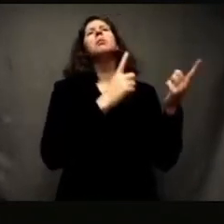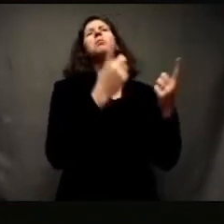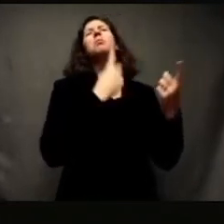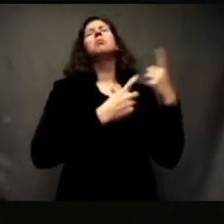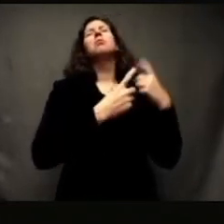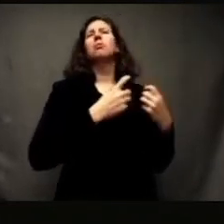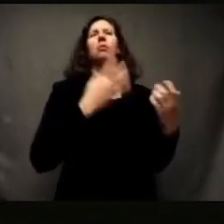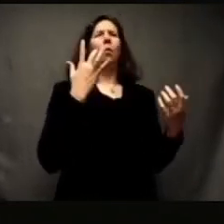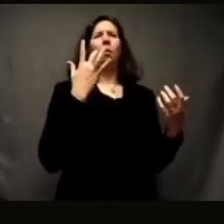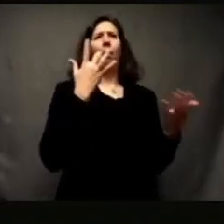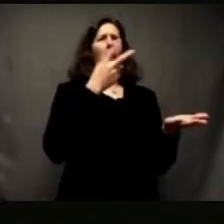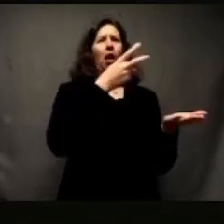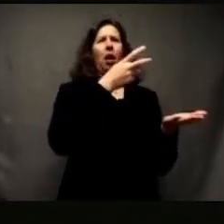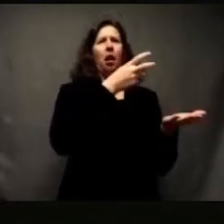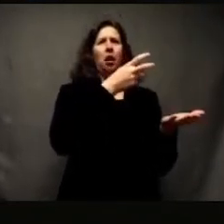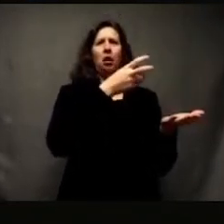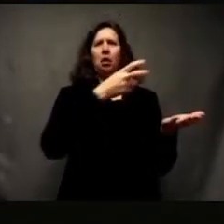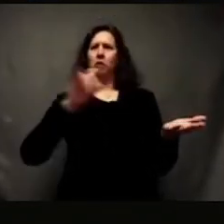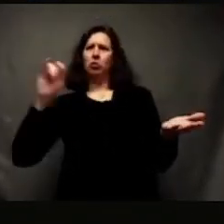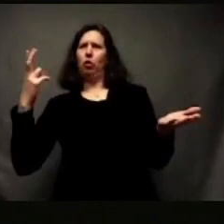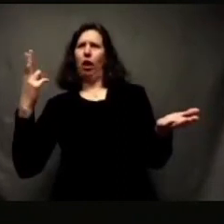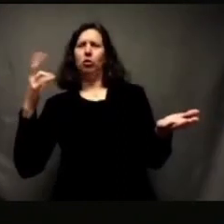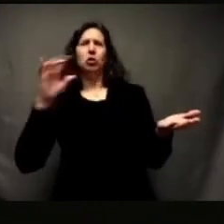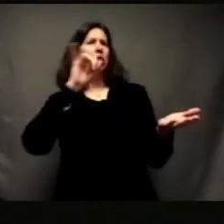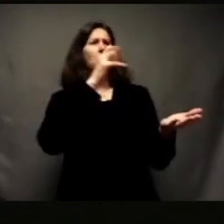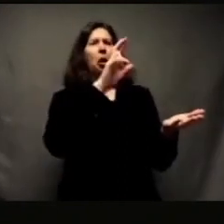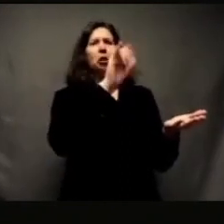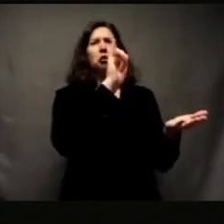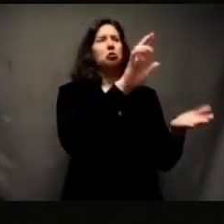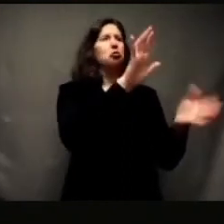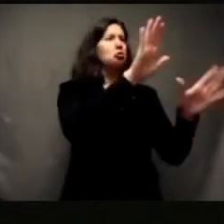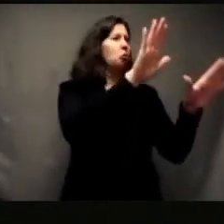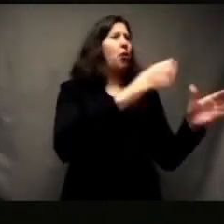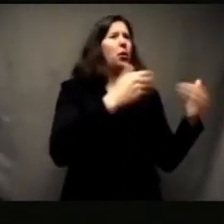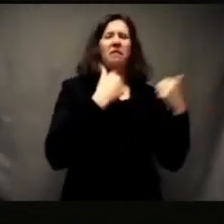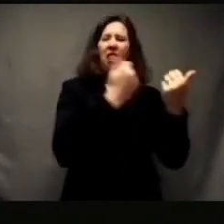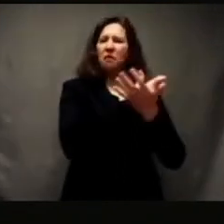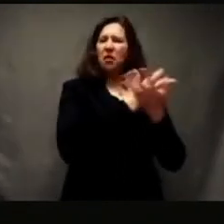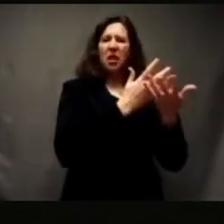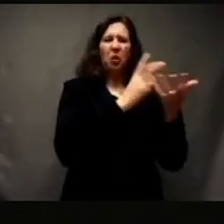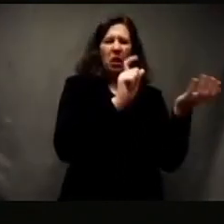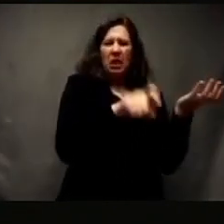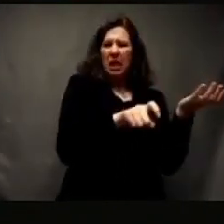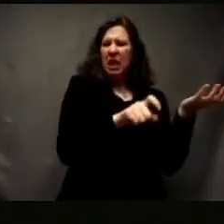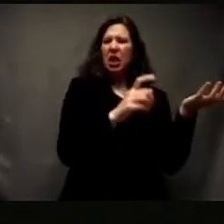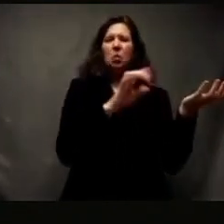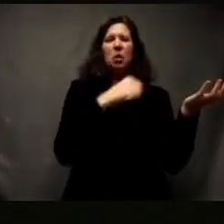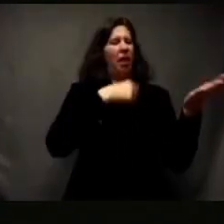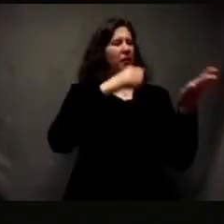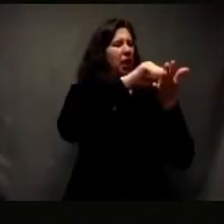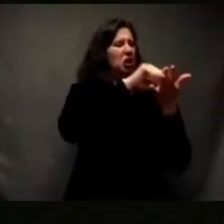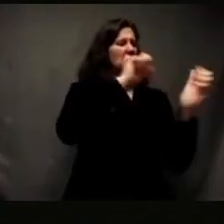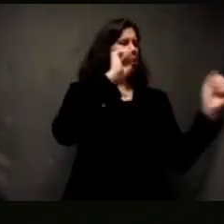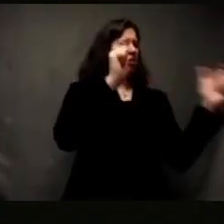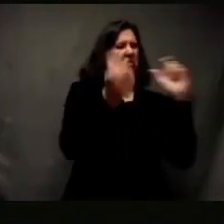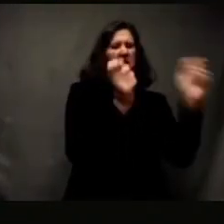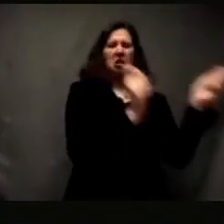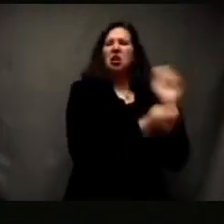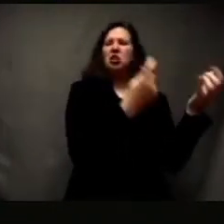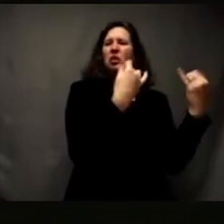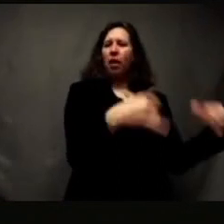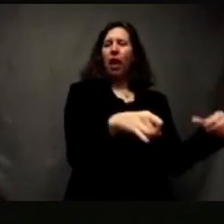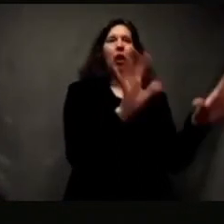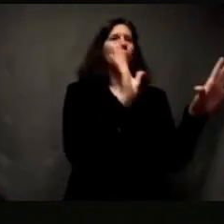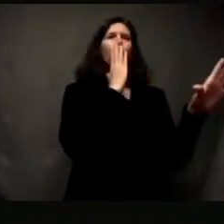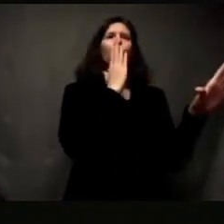even transition to Scratch? Scratch Junior is great. We've got all the broadcasting and everything like that. We've got pages. It's fun. We're good. Let's